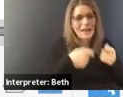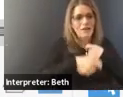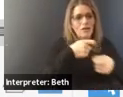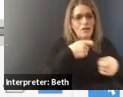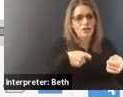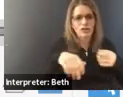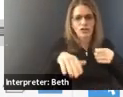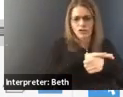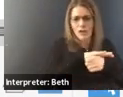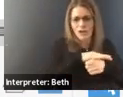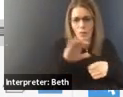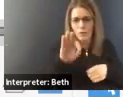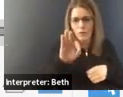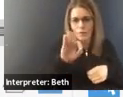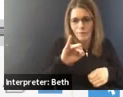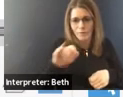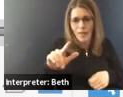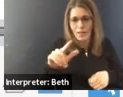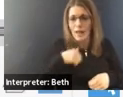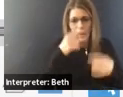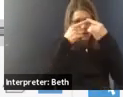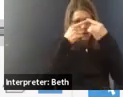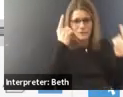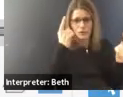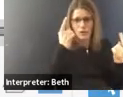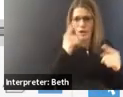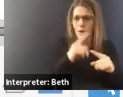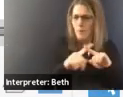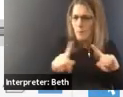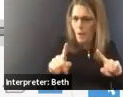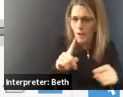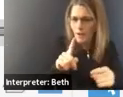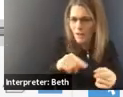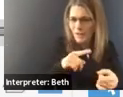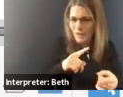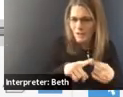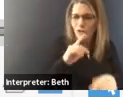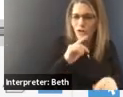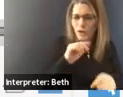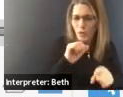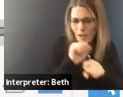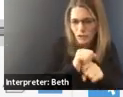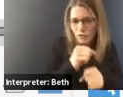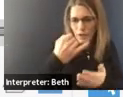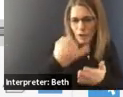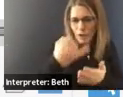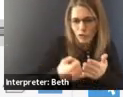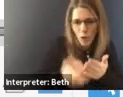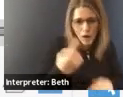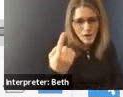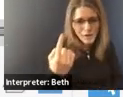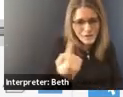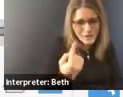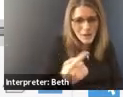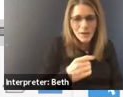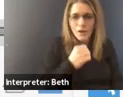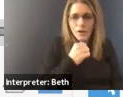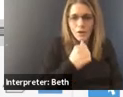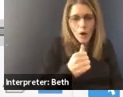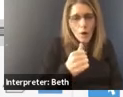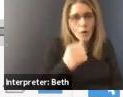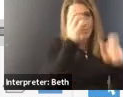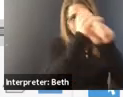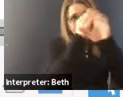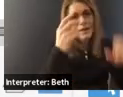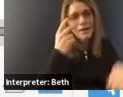between being able to, until you've drawn something, you haven't actually seen it, that old adage. Can you talk a little bit about